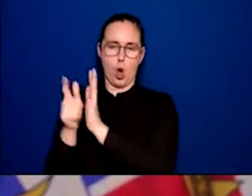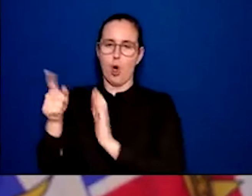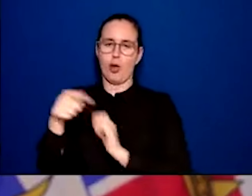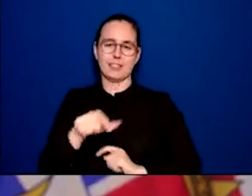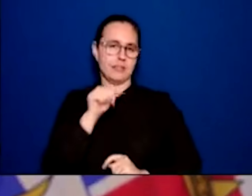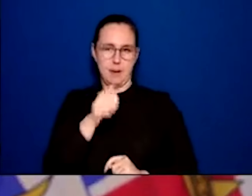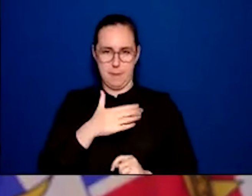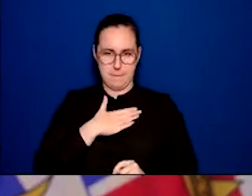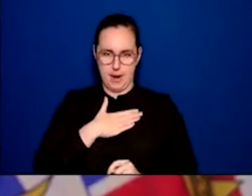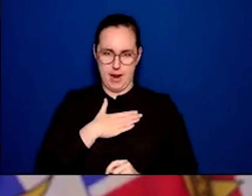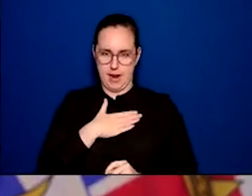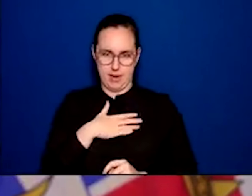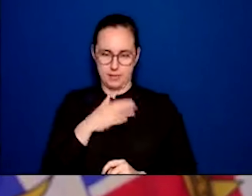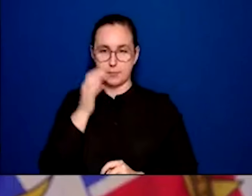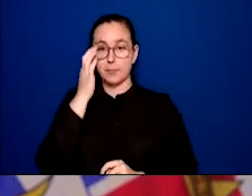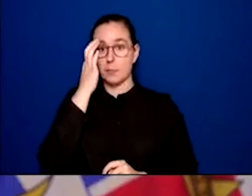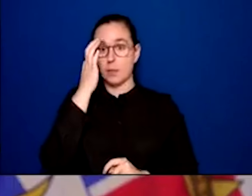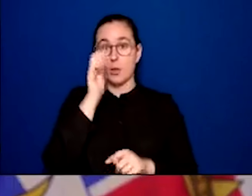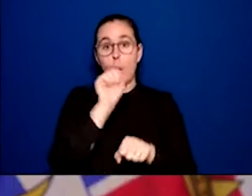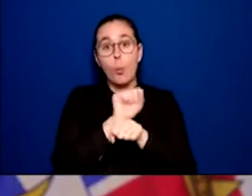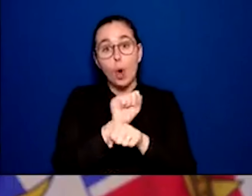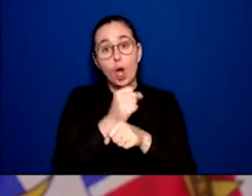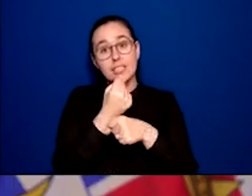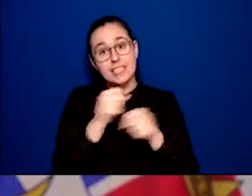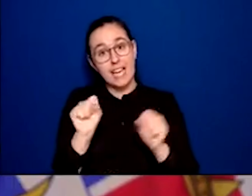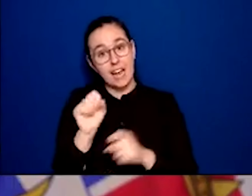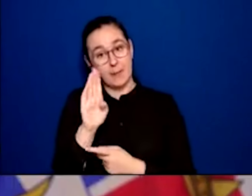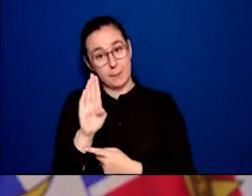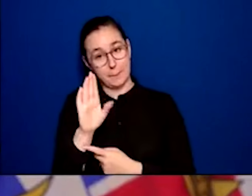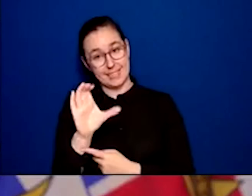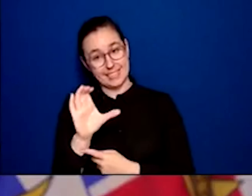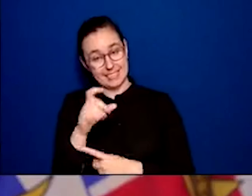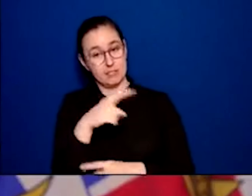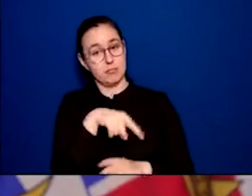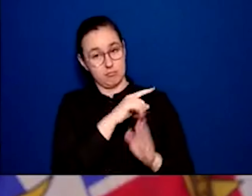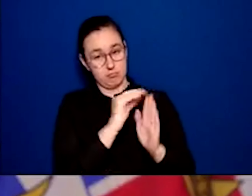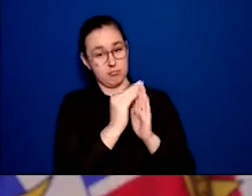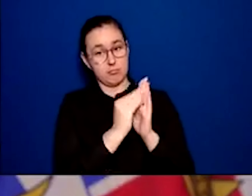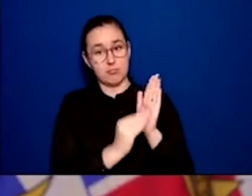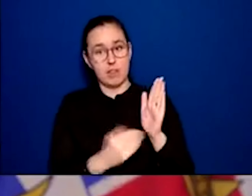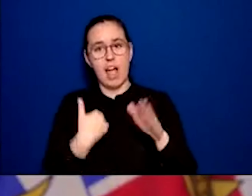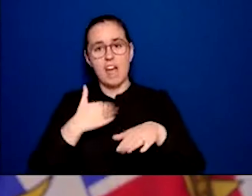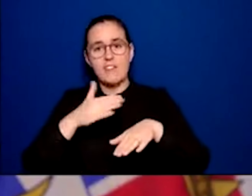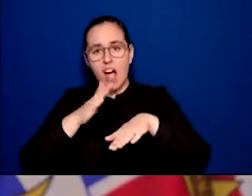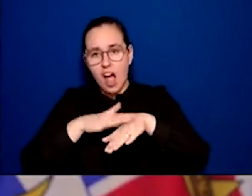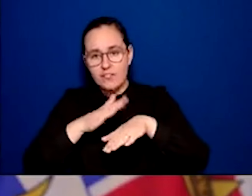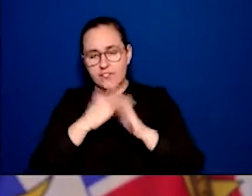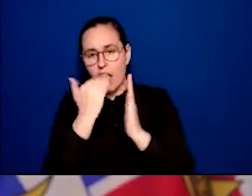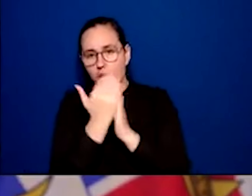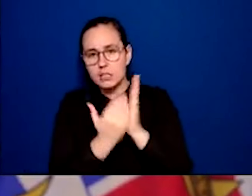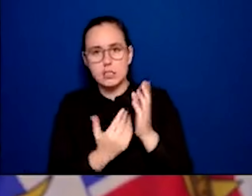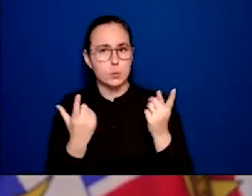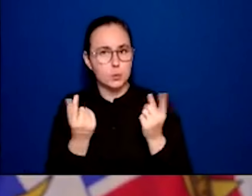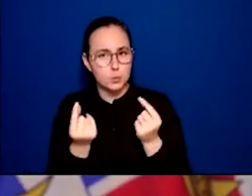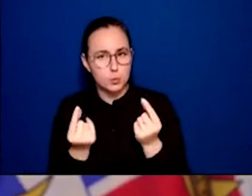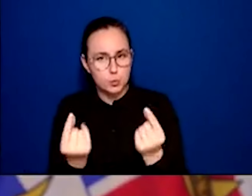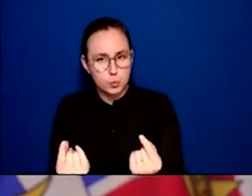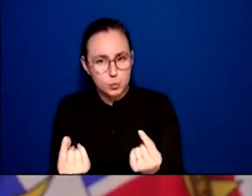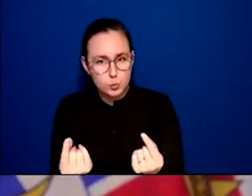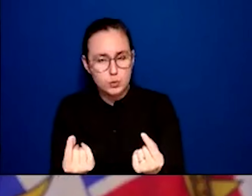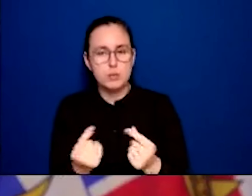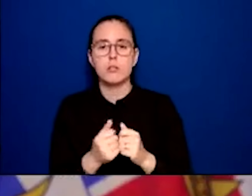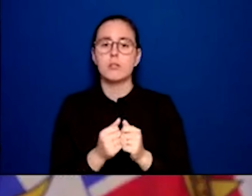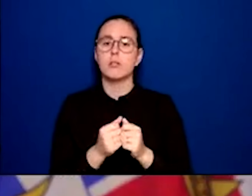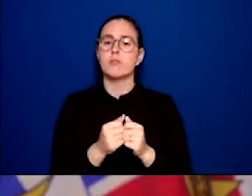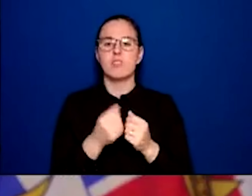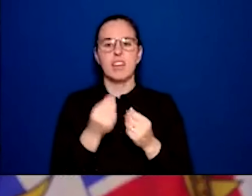up that the Ministry of Labour has pulled together for employers to answer those specific questions. But